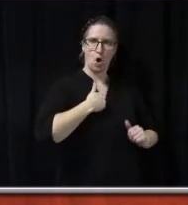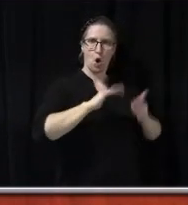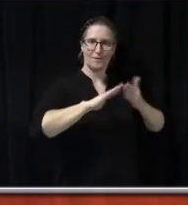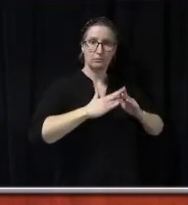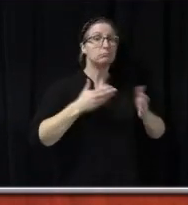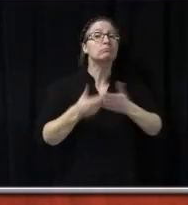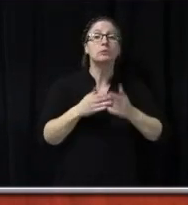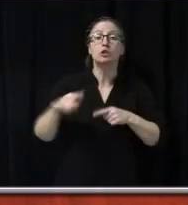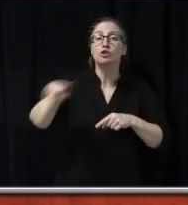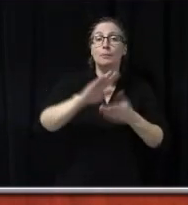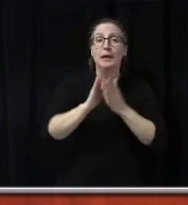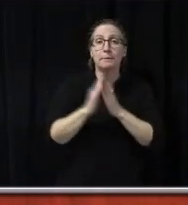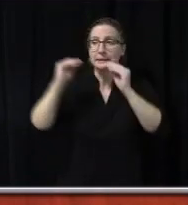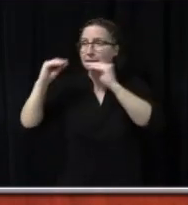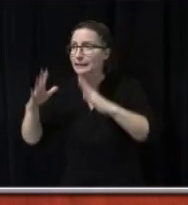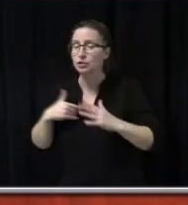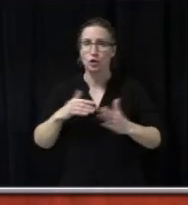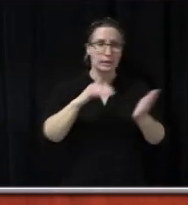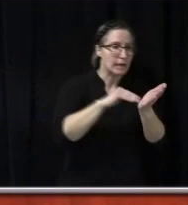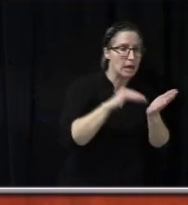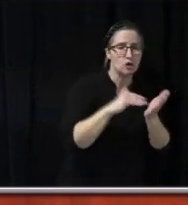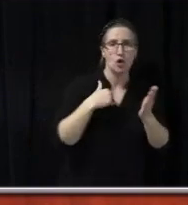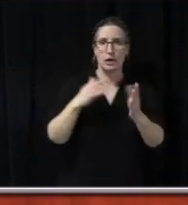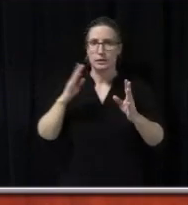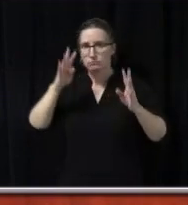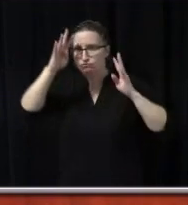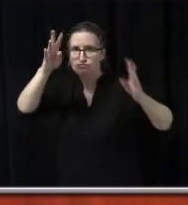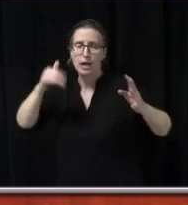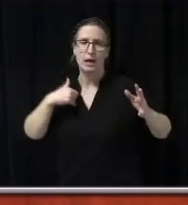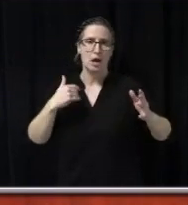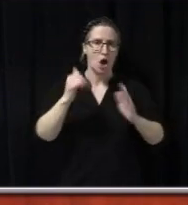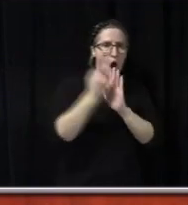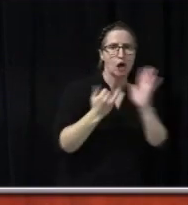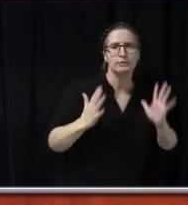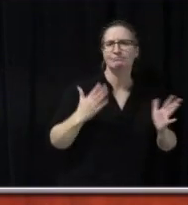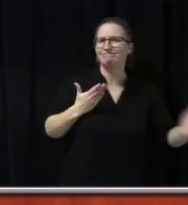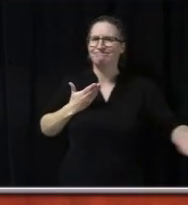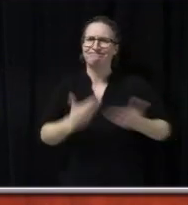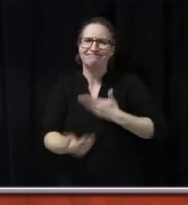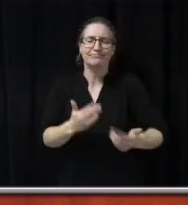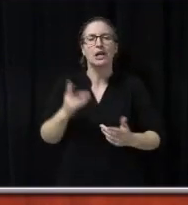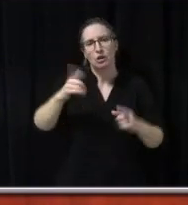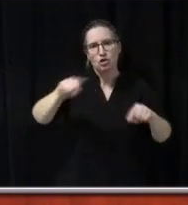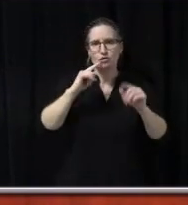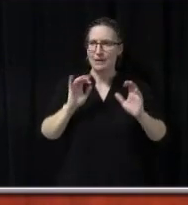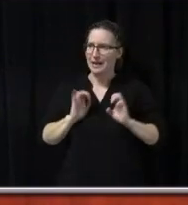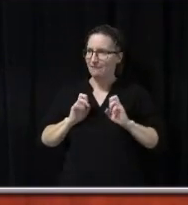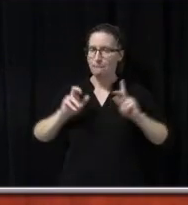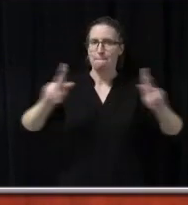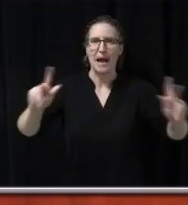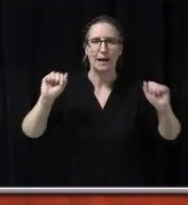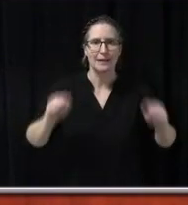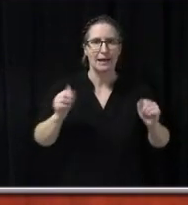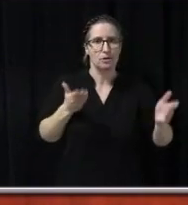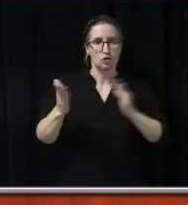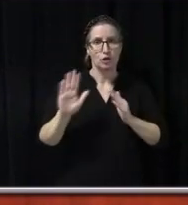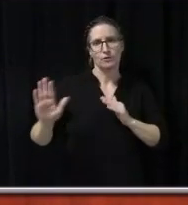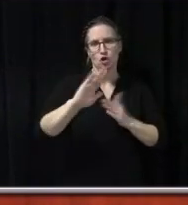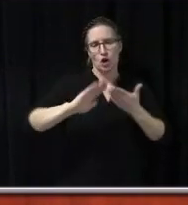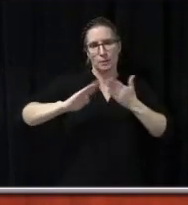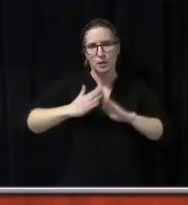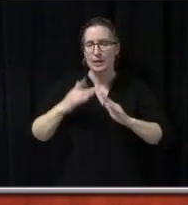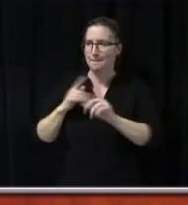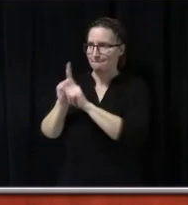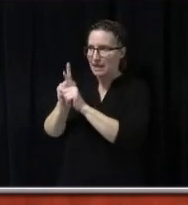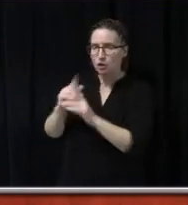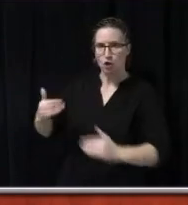become teachers, doctors, entrepreneurs, or artists, we are all now able to give back, to serve our communities, mentor the